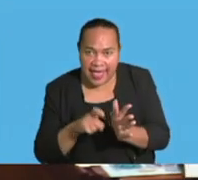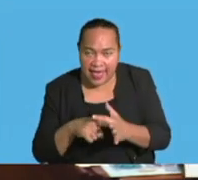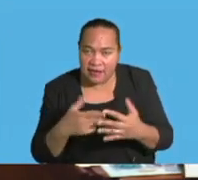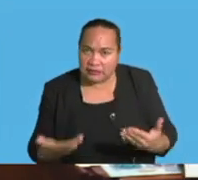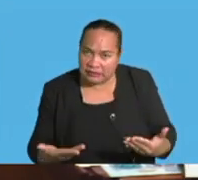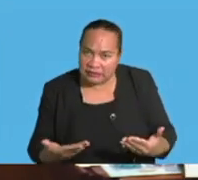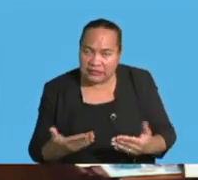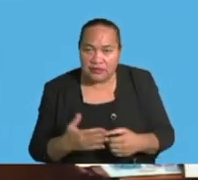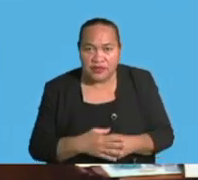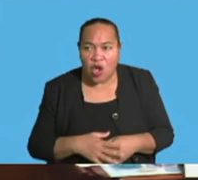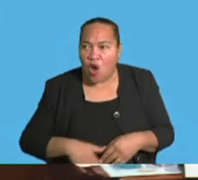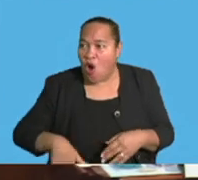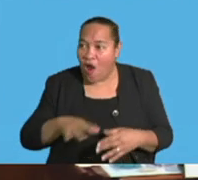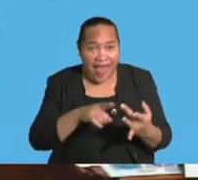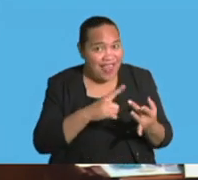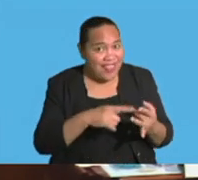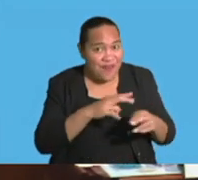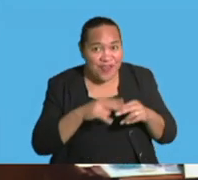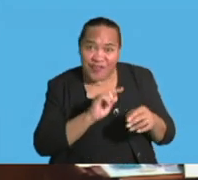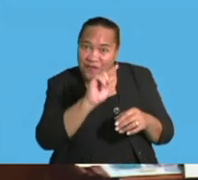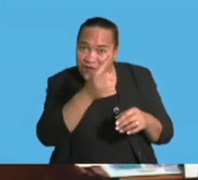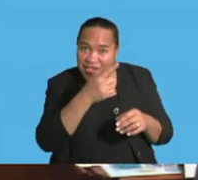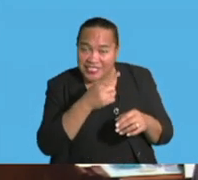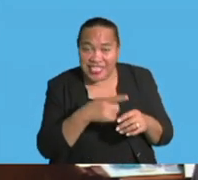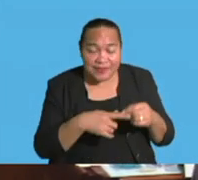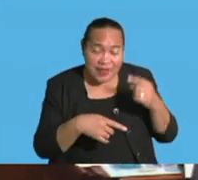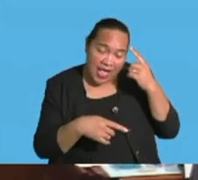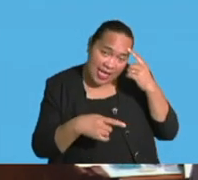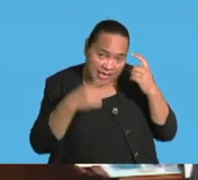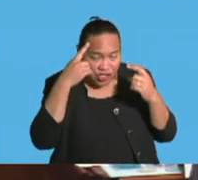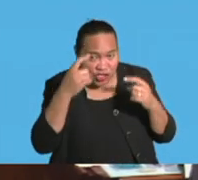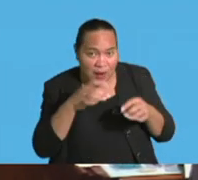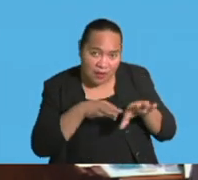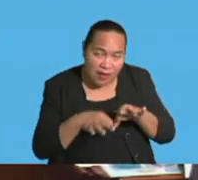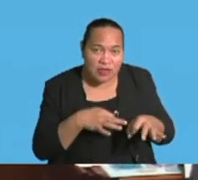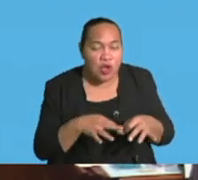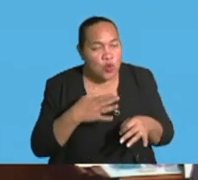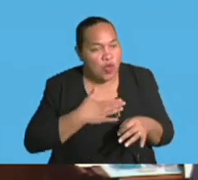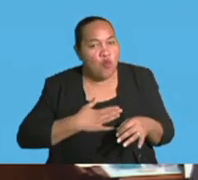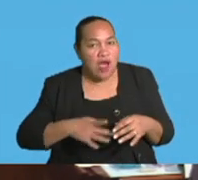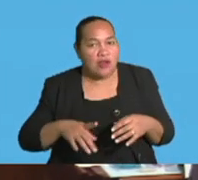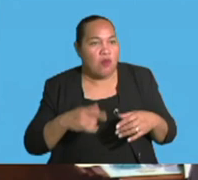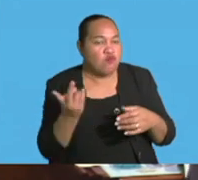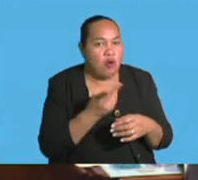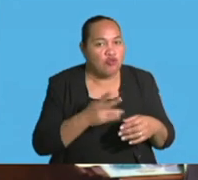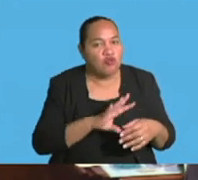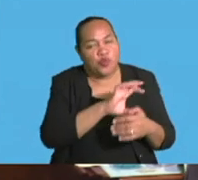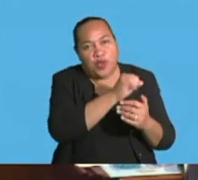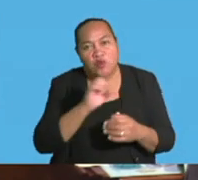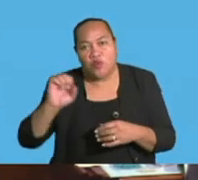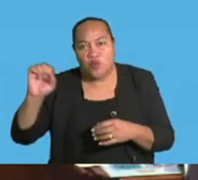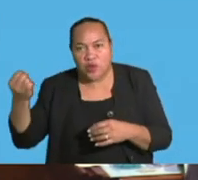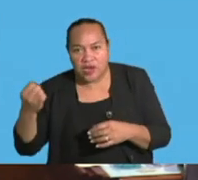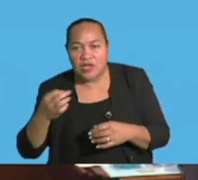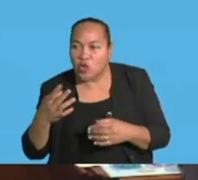Like all other Fiji First initiatives, we intend to ensure that we strike a win-win, no zero-sum equation with the resource